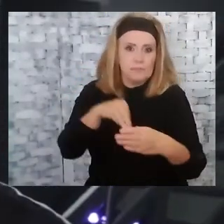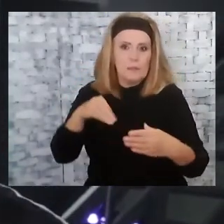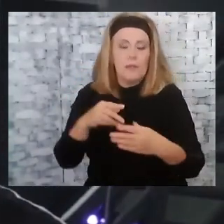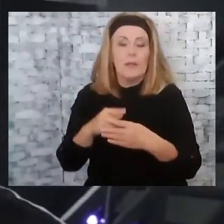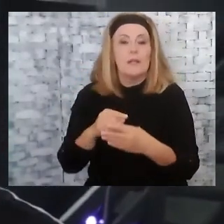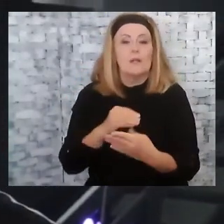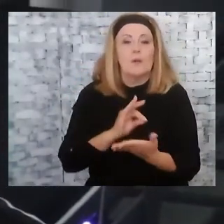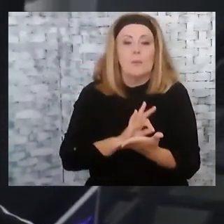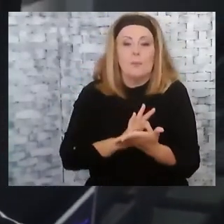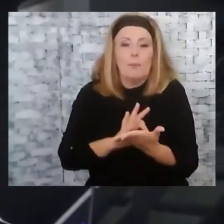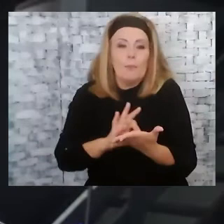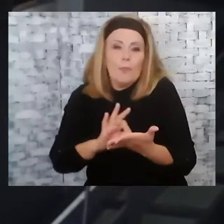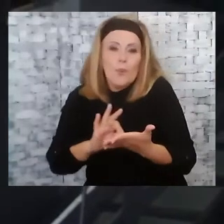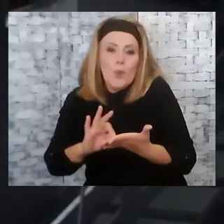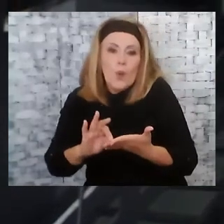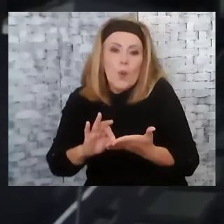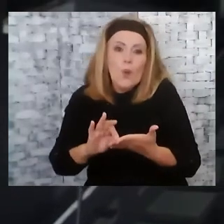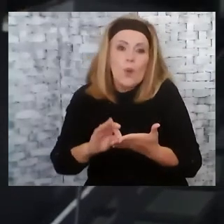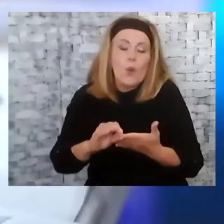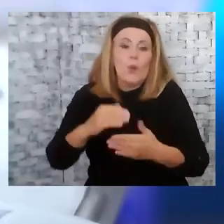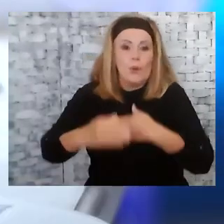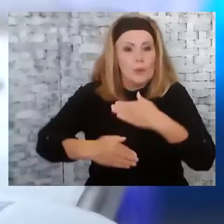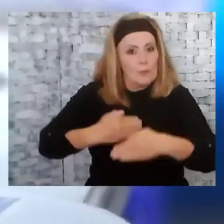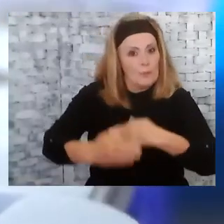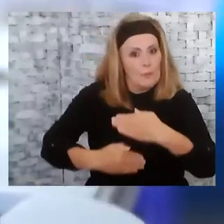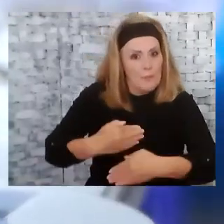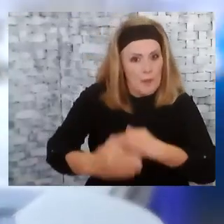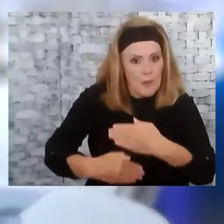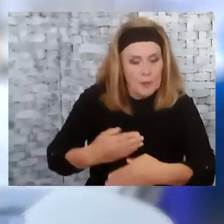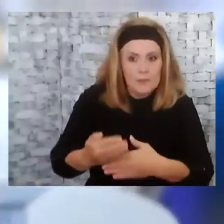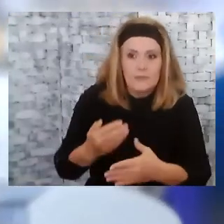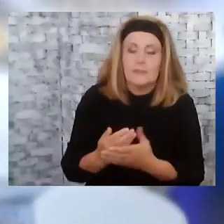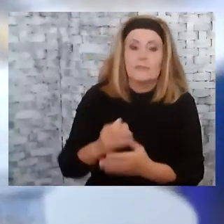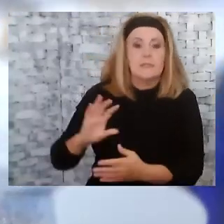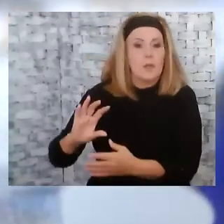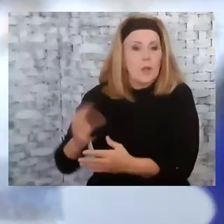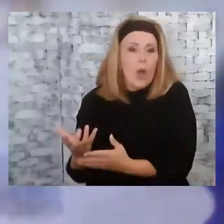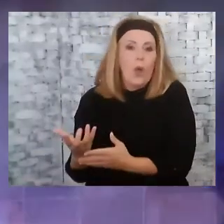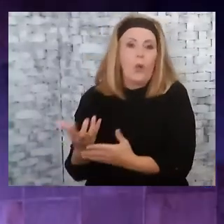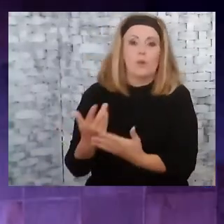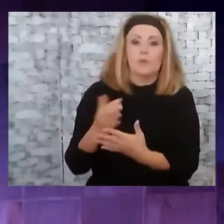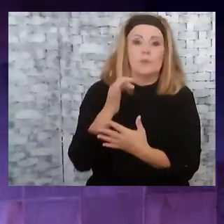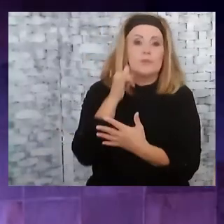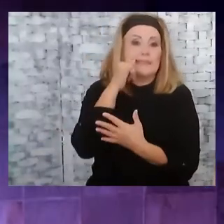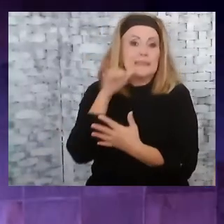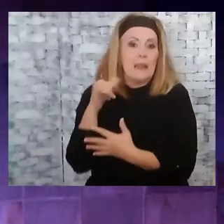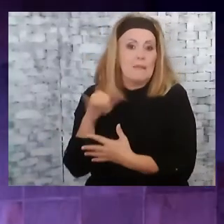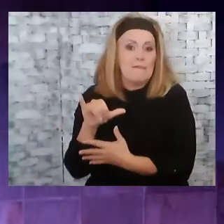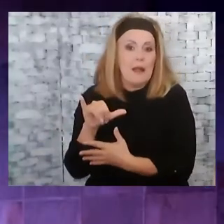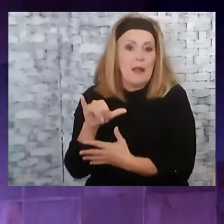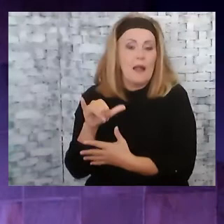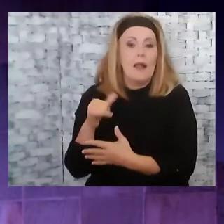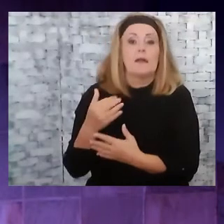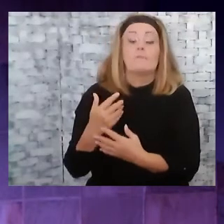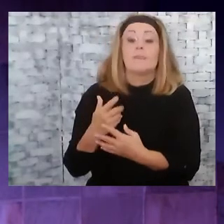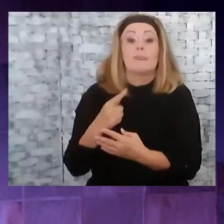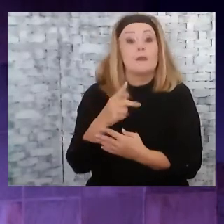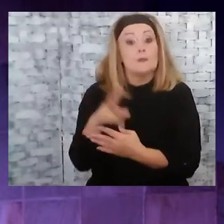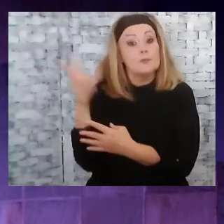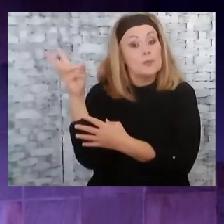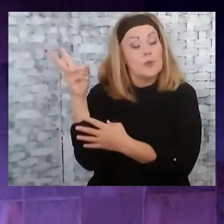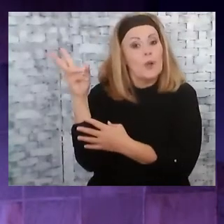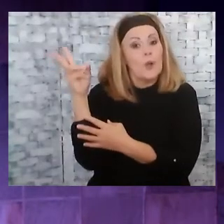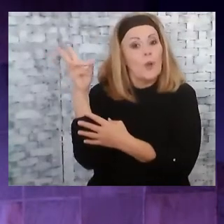with an absolutely pure piece of gold, silver, platinum or palladium. So hoor mooi, dis omdat daar